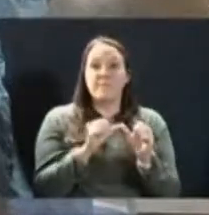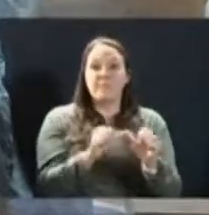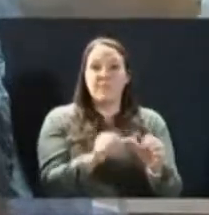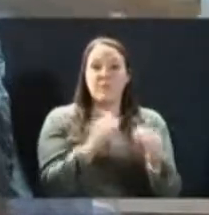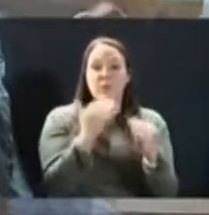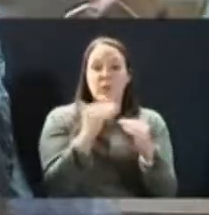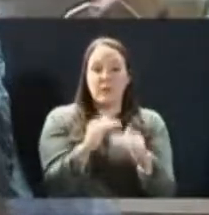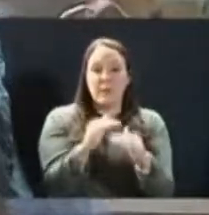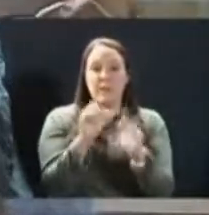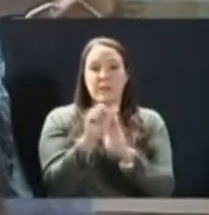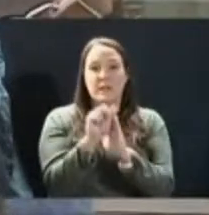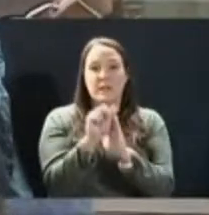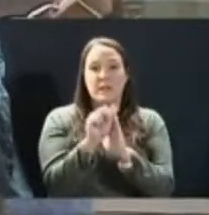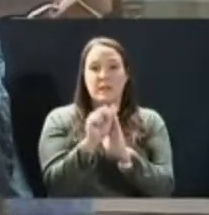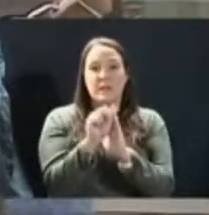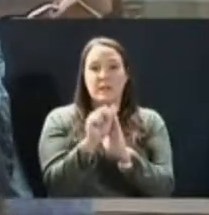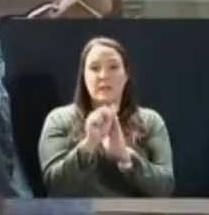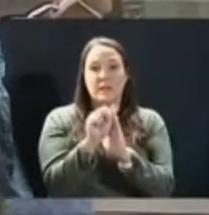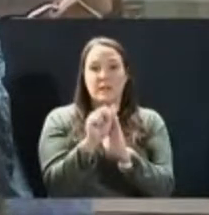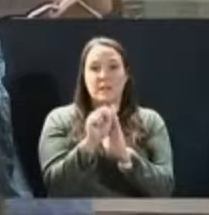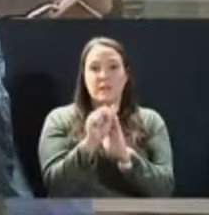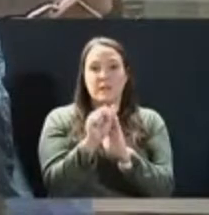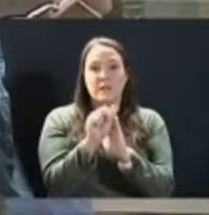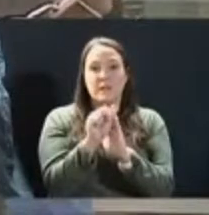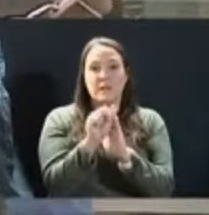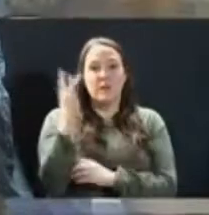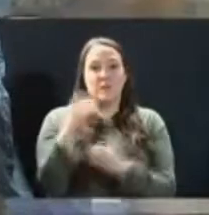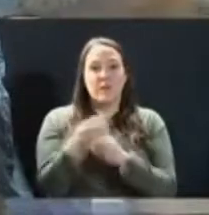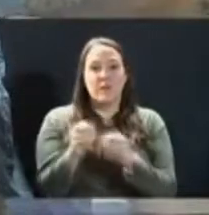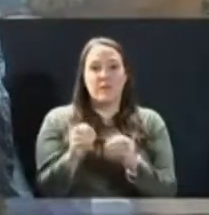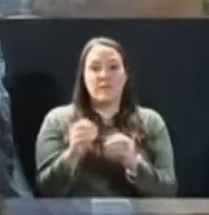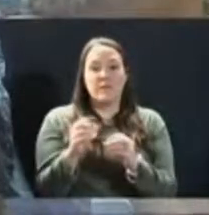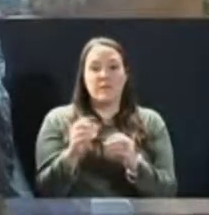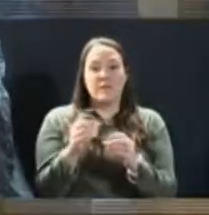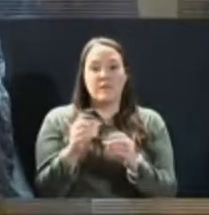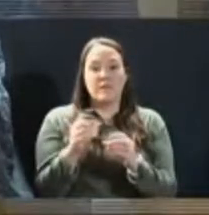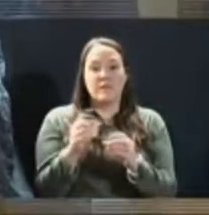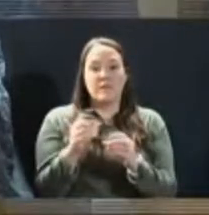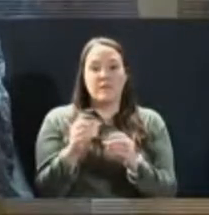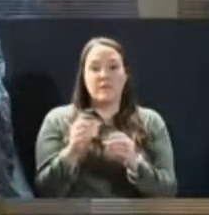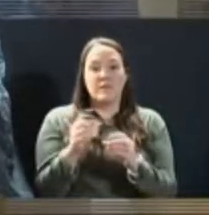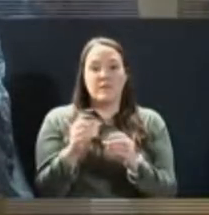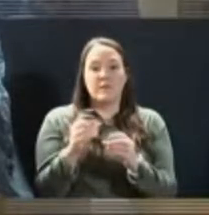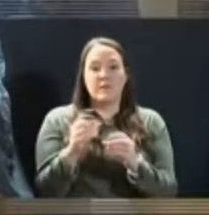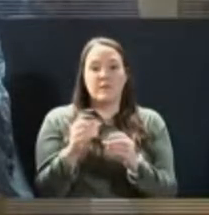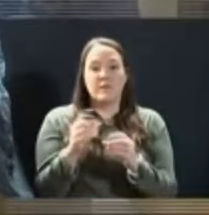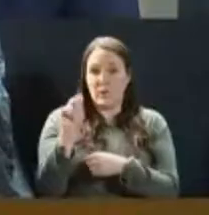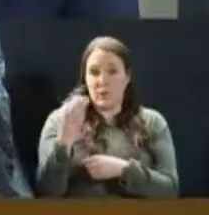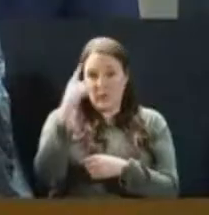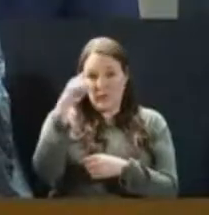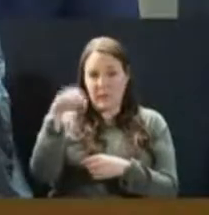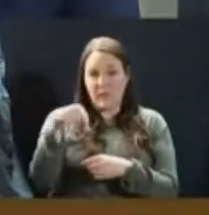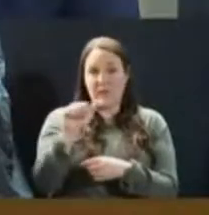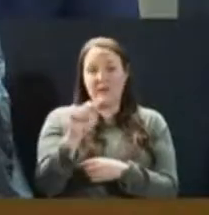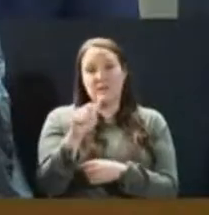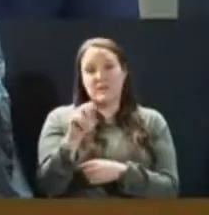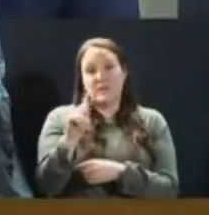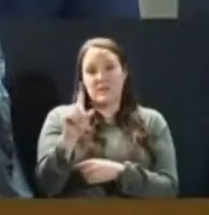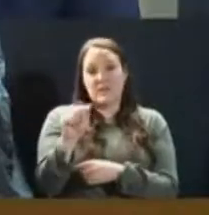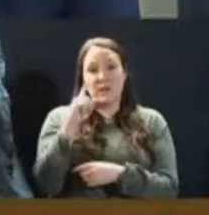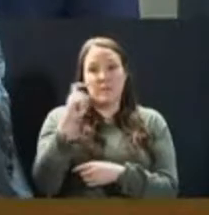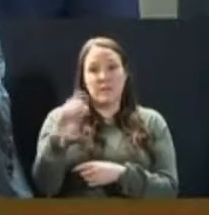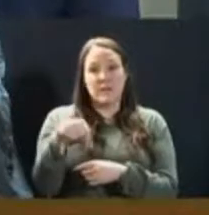state of emergency. Yeah, okay. That's why our office says that. The reason I'm voted no for this agenda is because this agenda